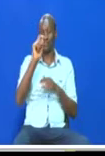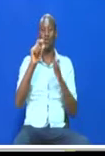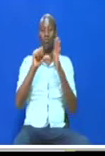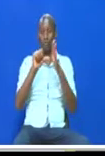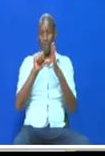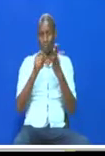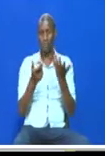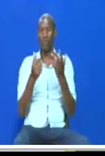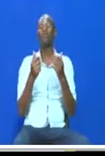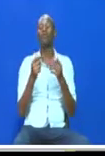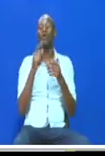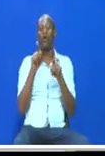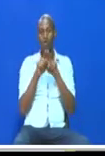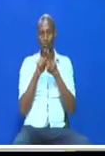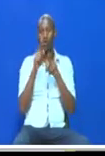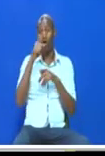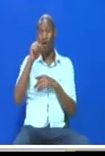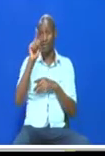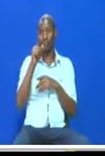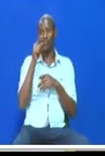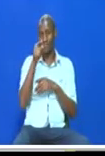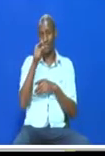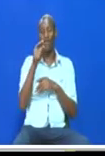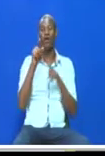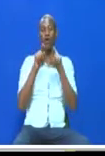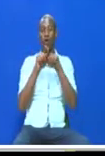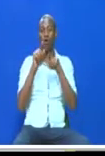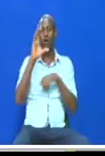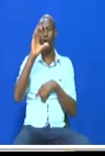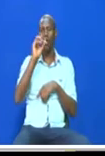describe correction of these common eye defects.